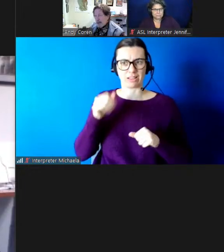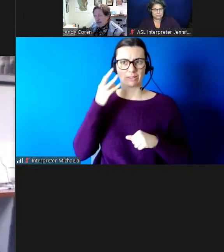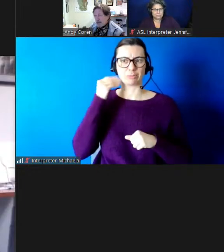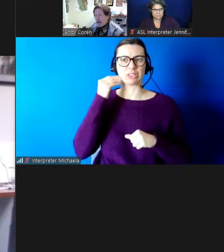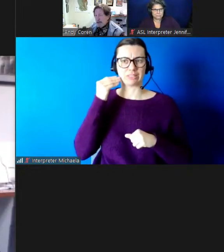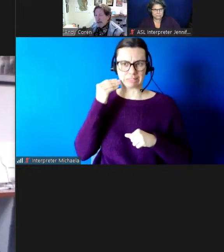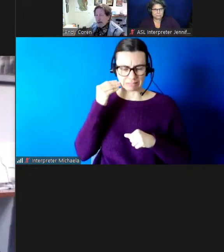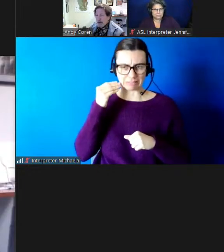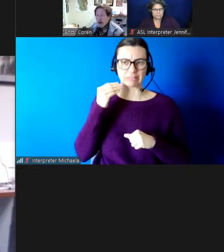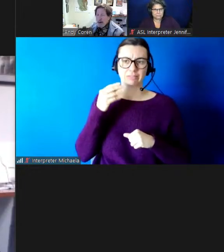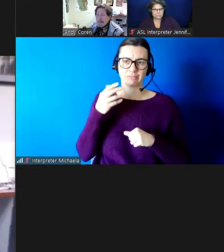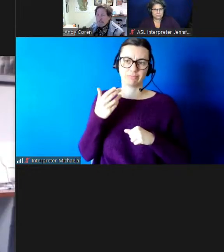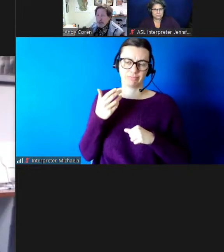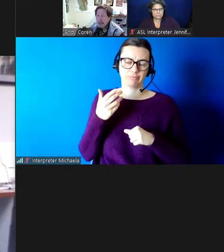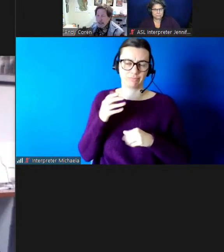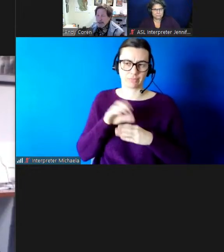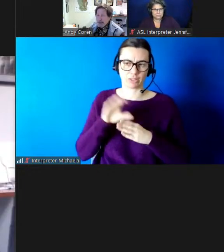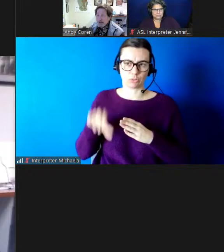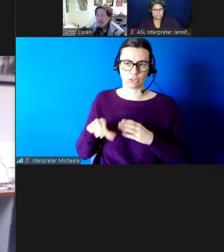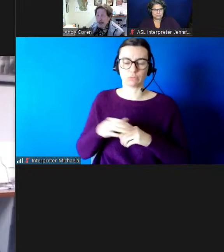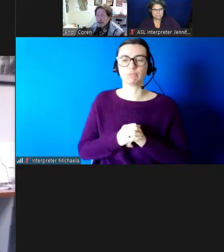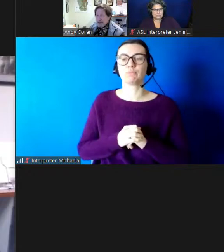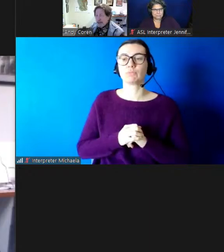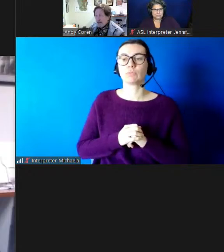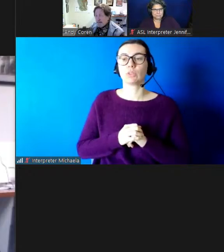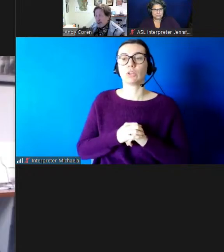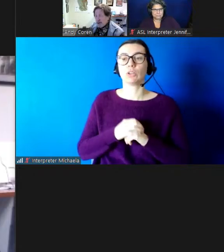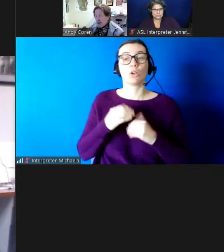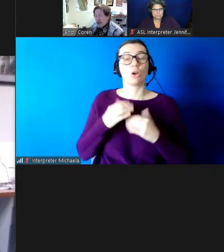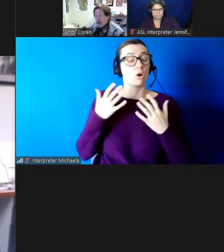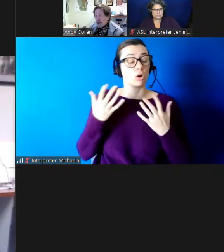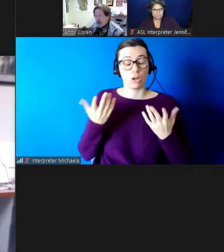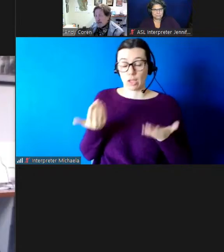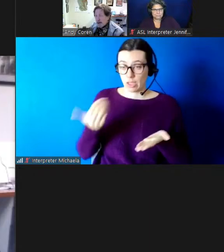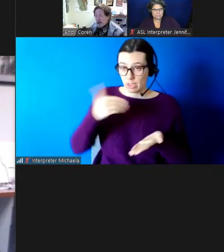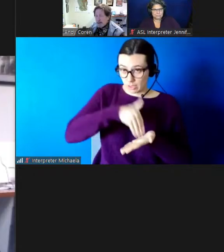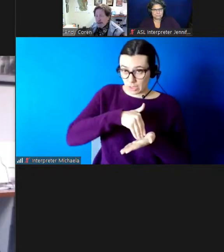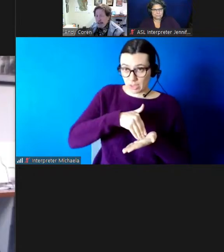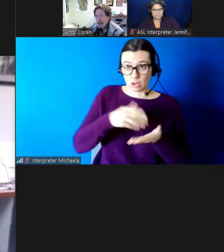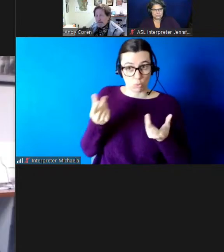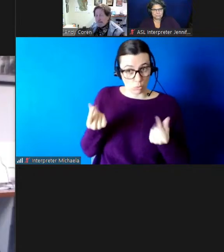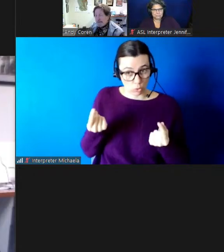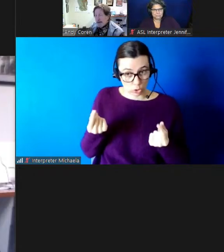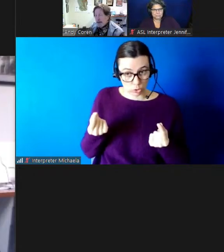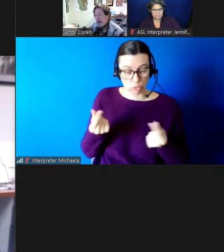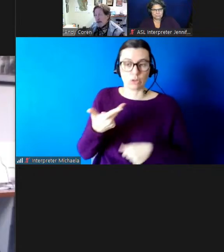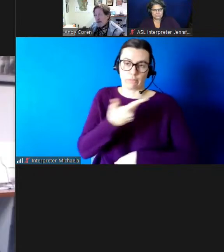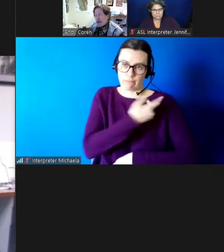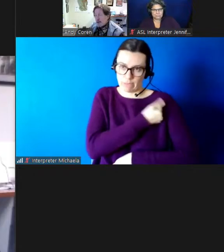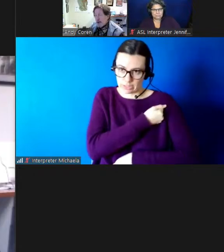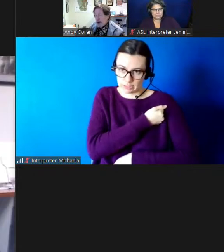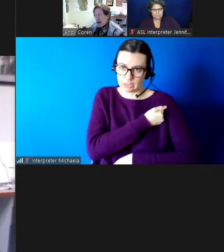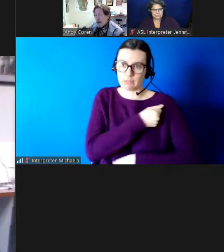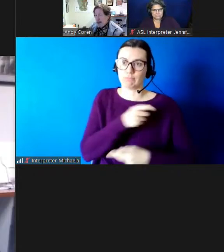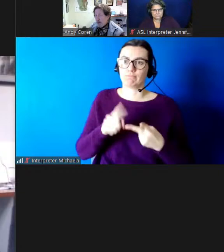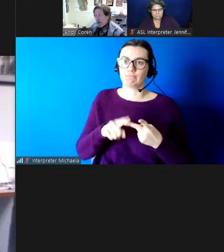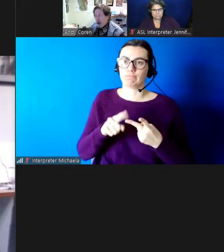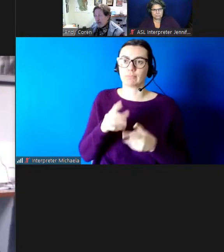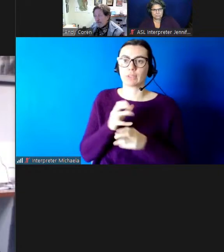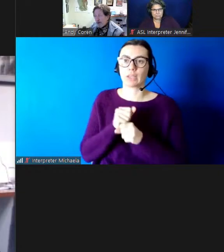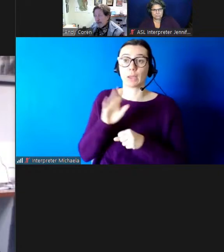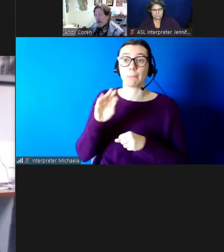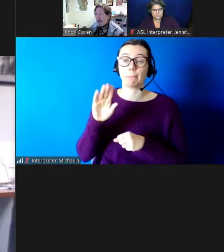so the ways to do that are, again, to be vaccinated and boosted as soon as you possibly can, to wear